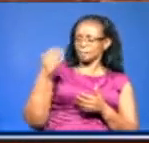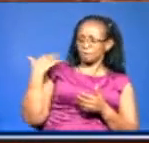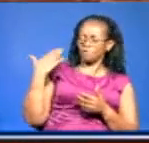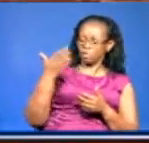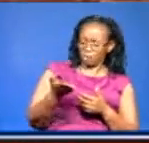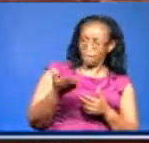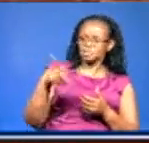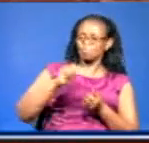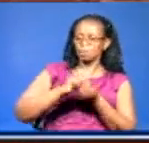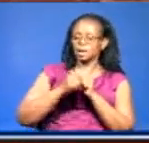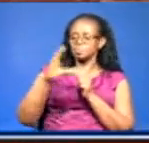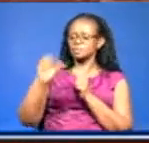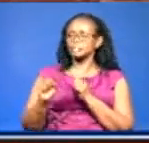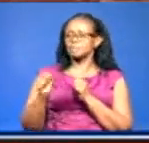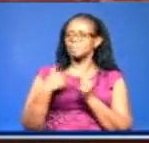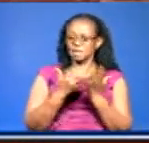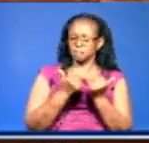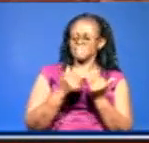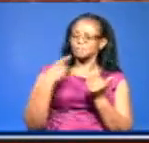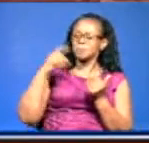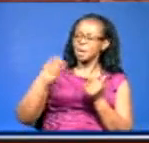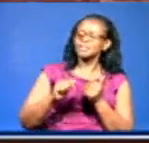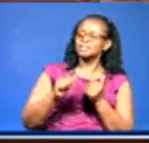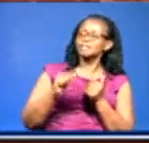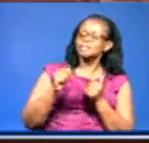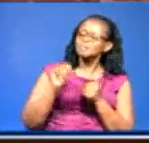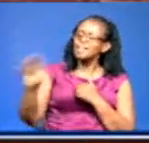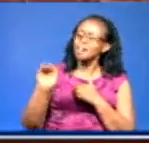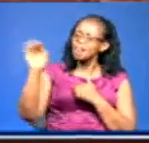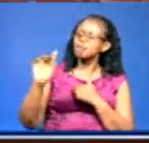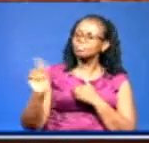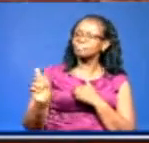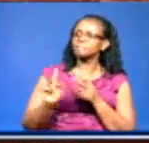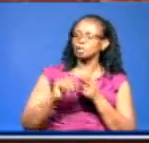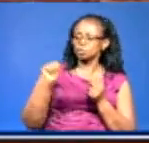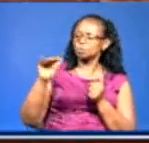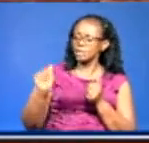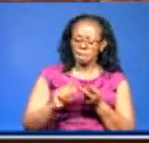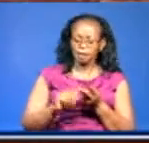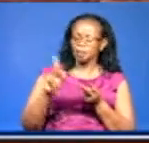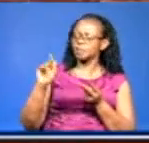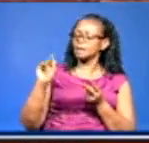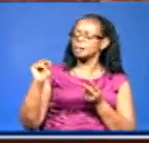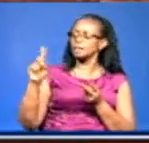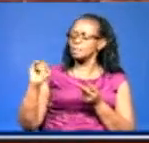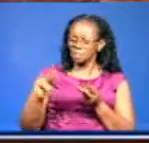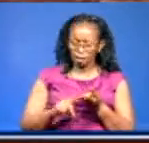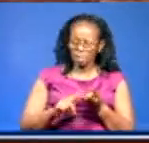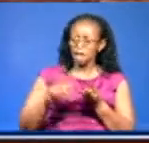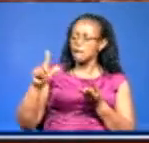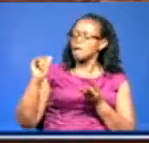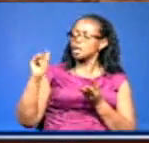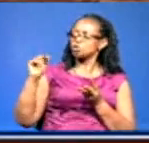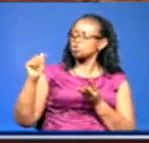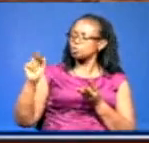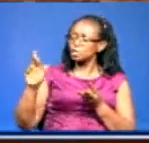secretary. I don't expect we'll have to drag him. Soipantuya, Kindiki Kithure, Mithika Linturi, I think we